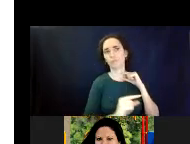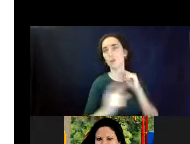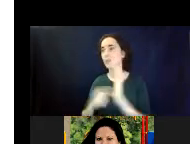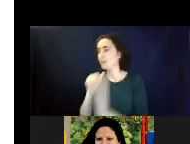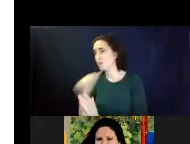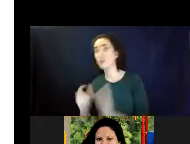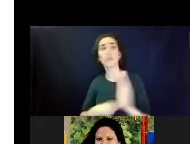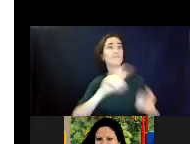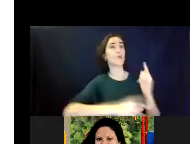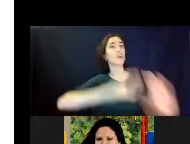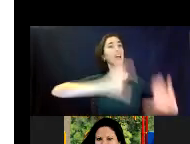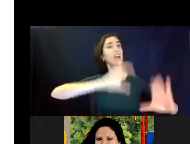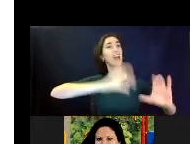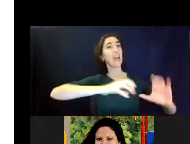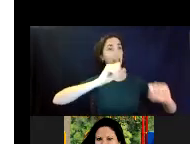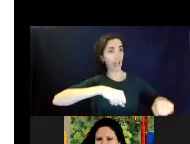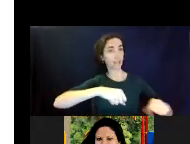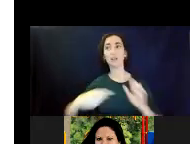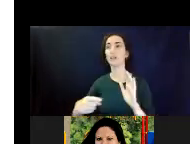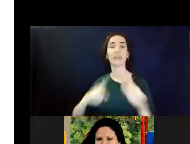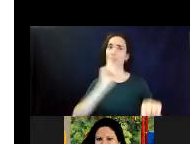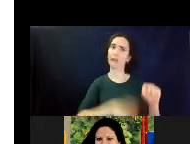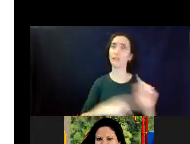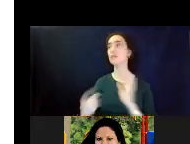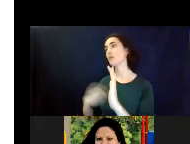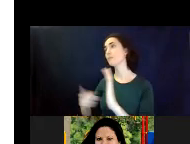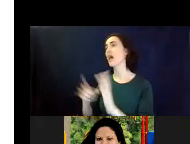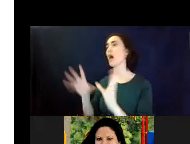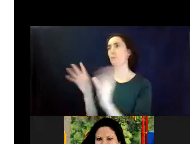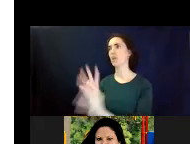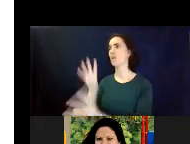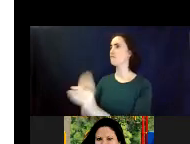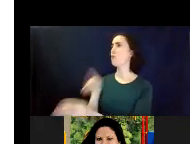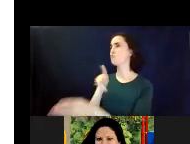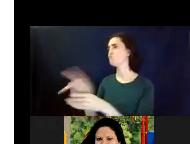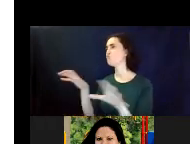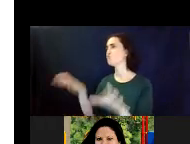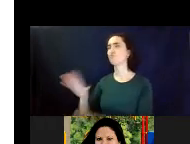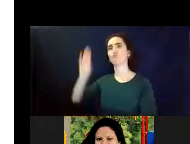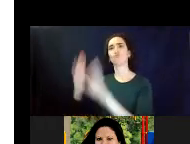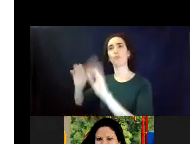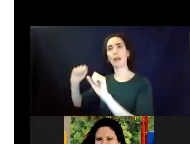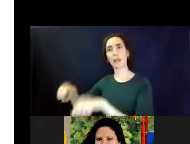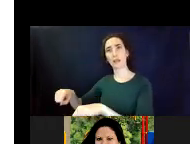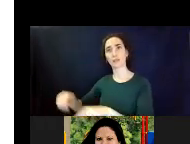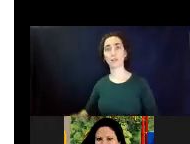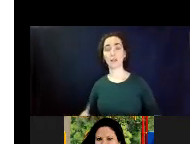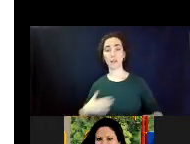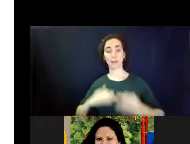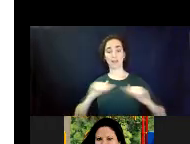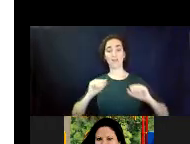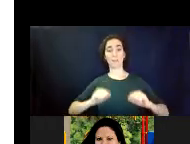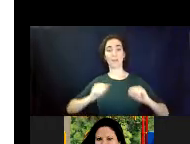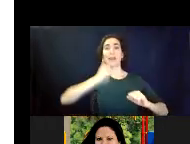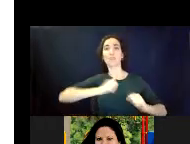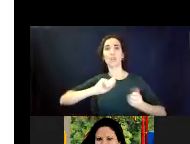a friend, but some days I can attend professional meetings and actively participate. My ability level varies by the day,